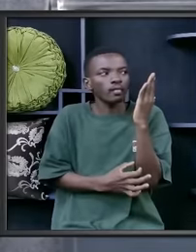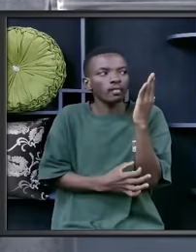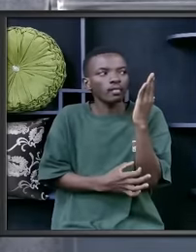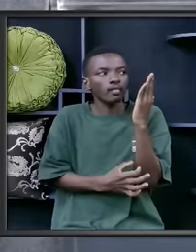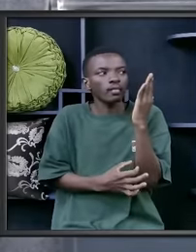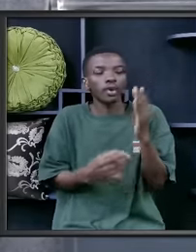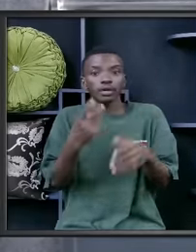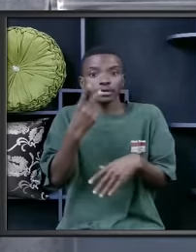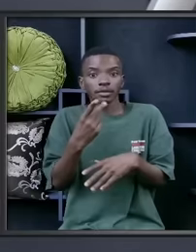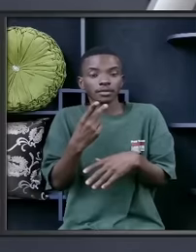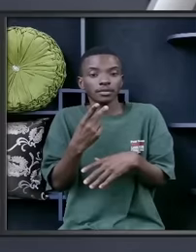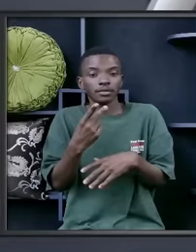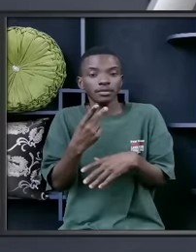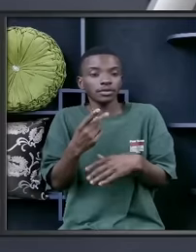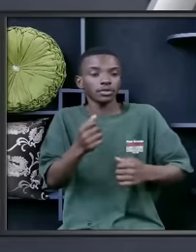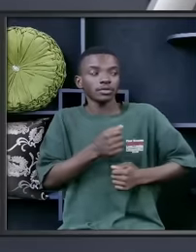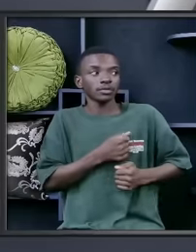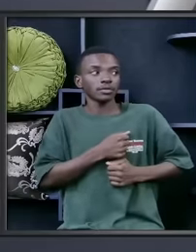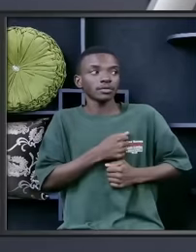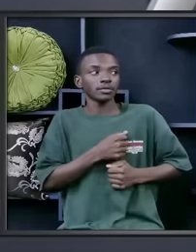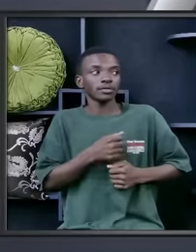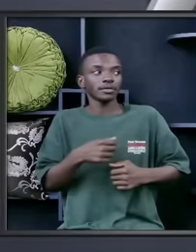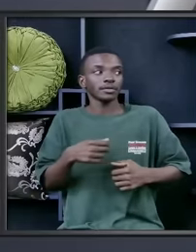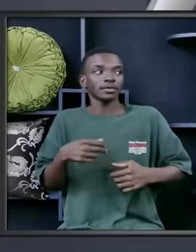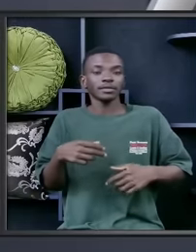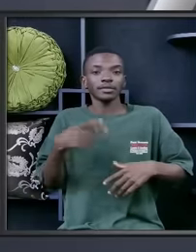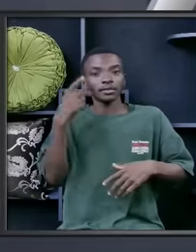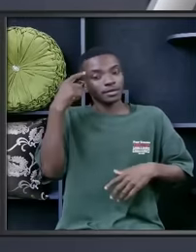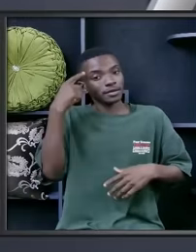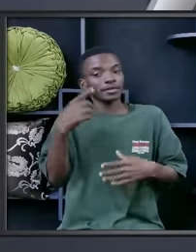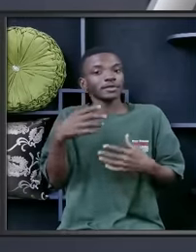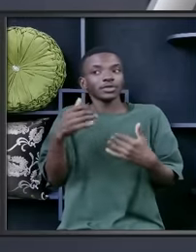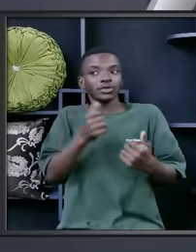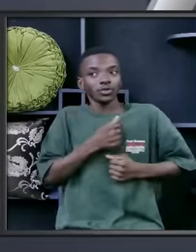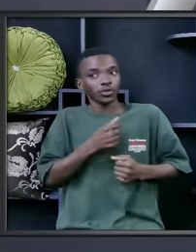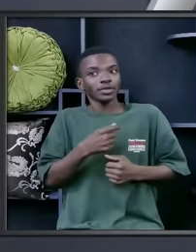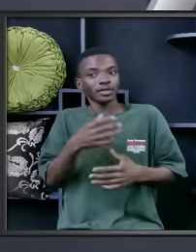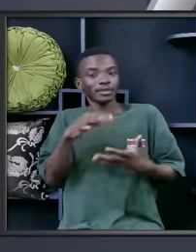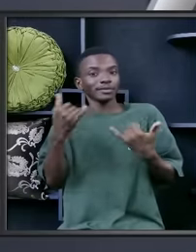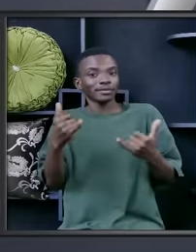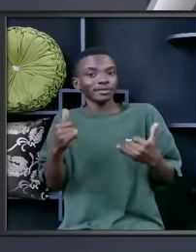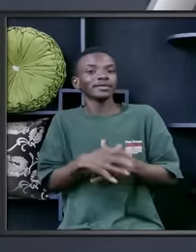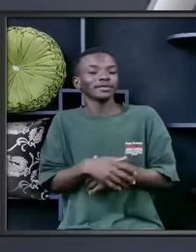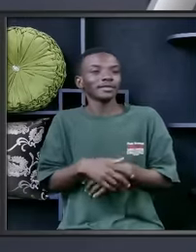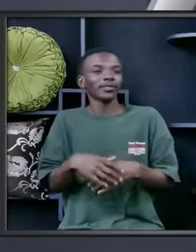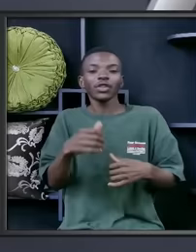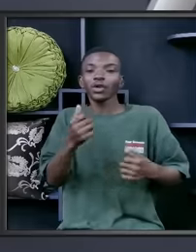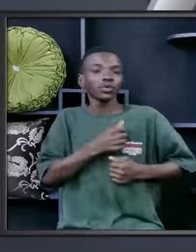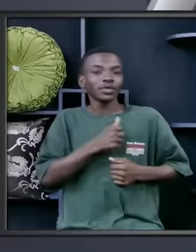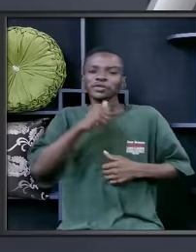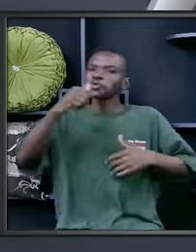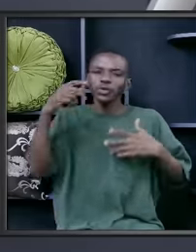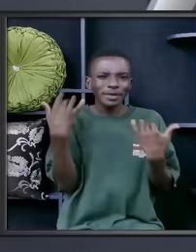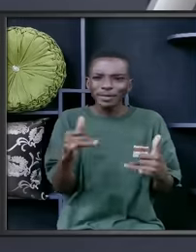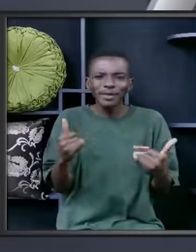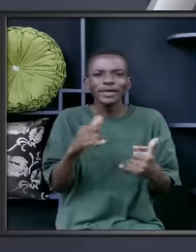When they see soldier, they see say soldier na play. Yes, sir. See what he. No soldier, no be play, no